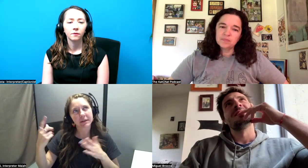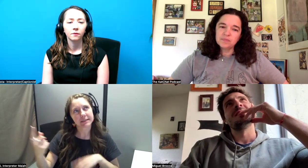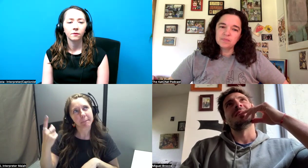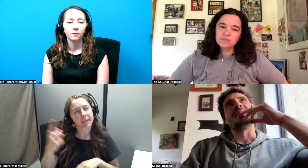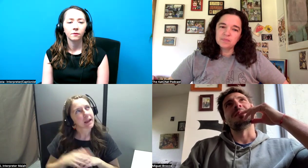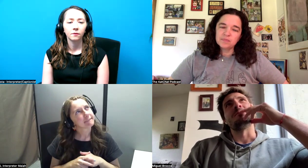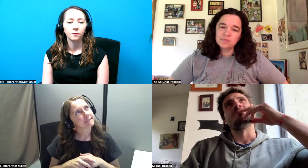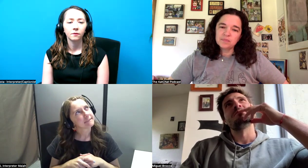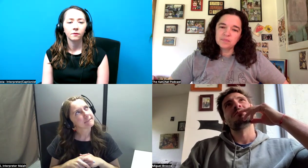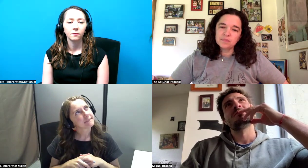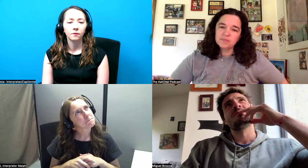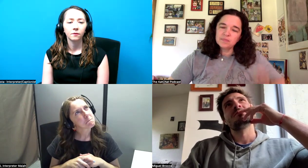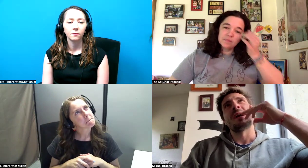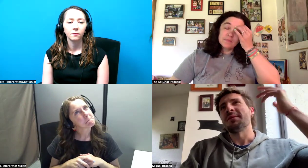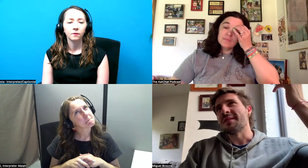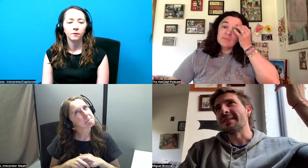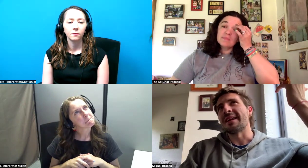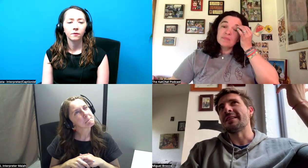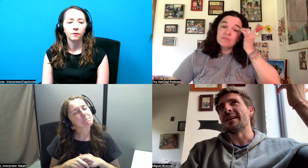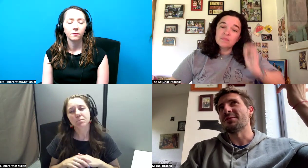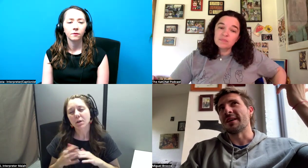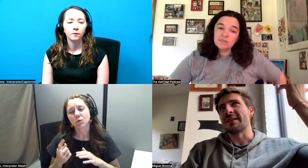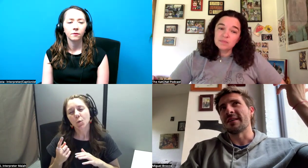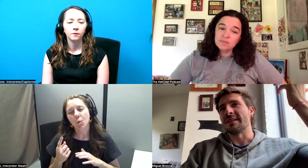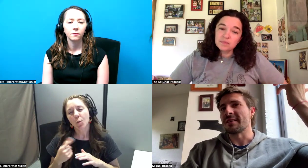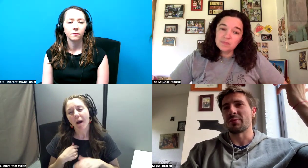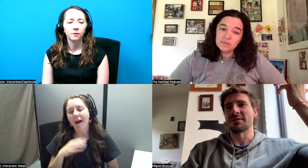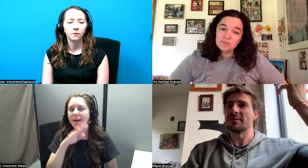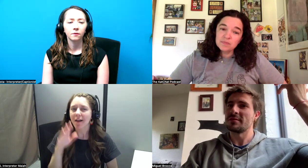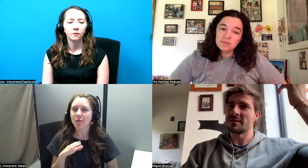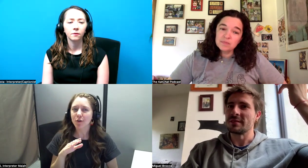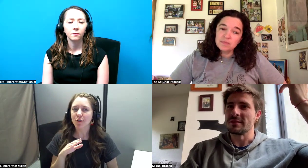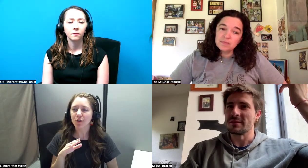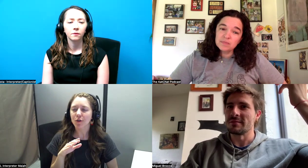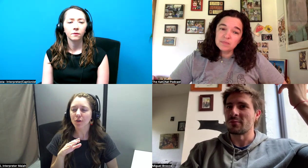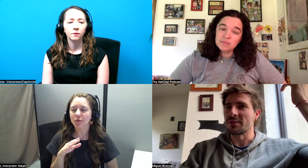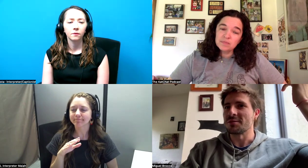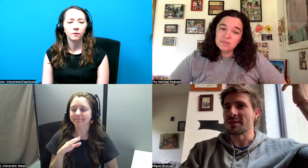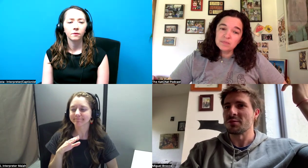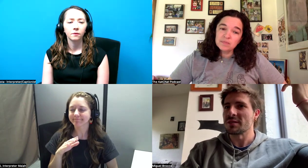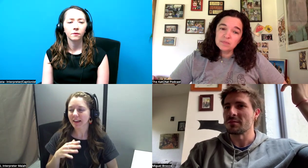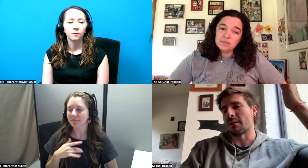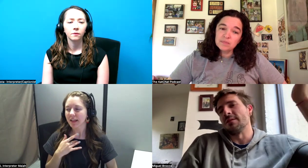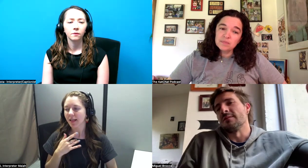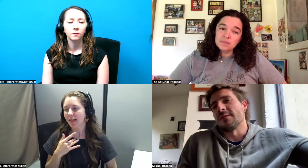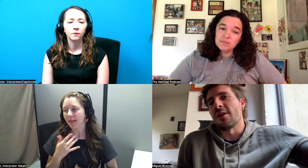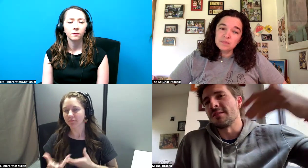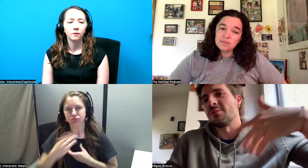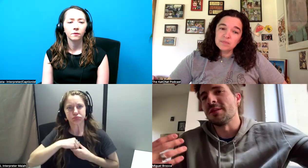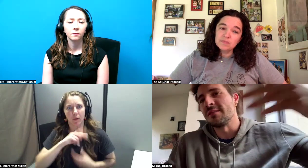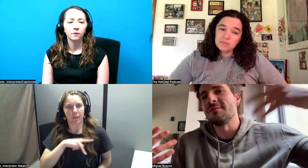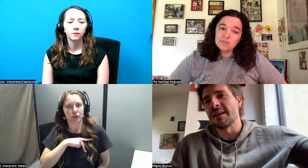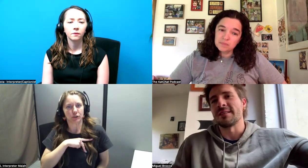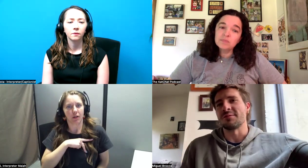Um, I mean, the thing is that I never take anything personal in while shooting a movie. I mean, as long